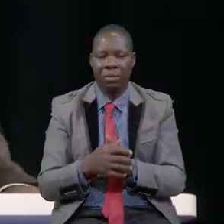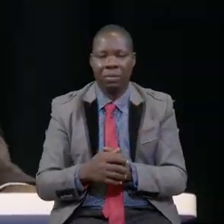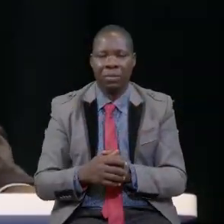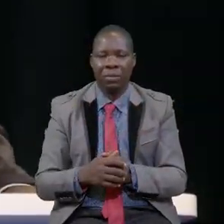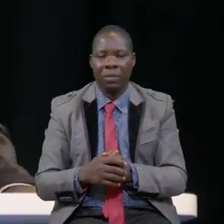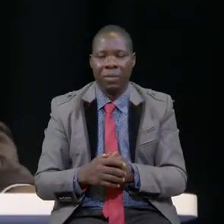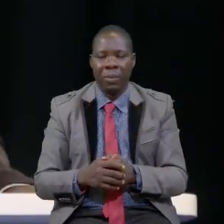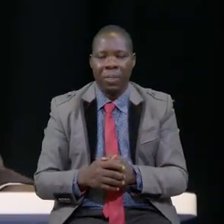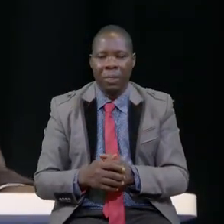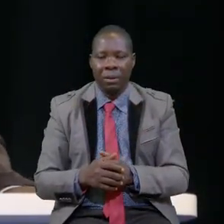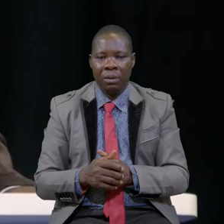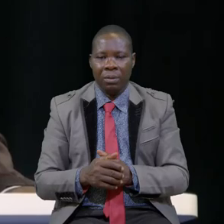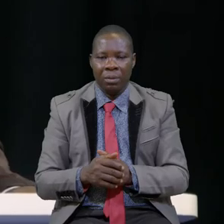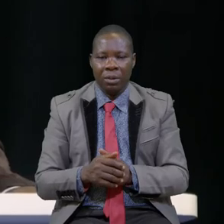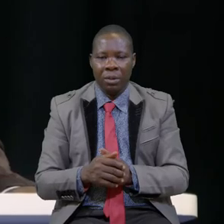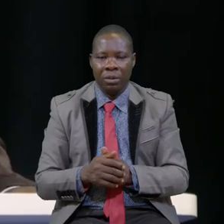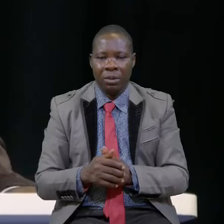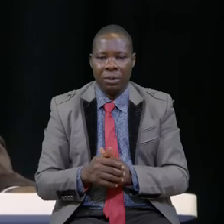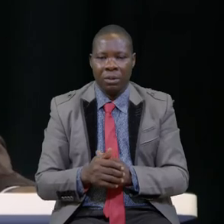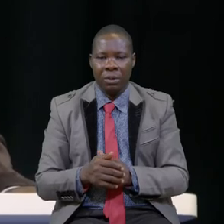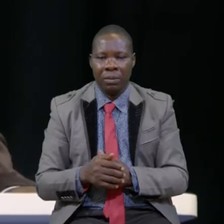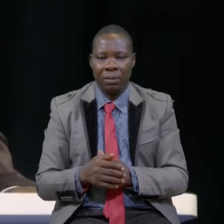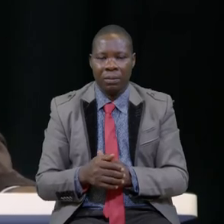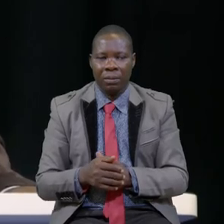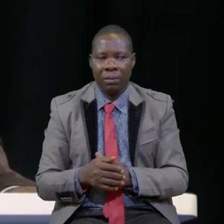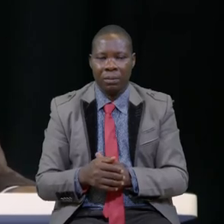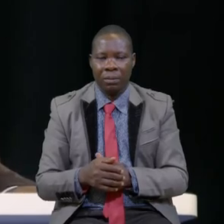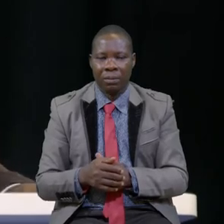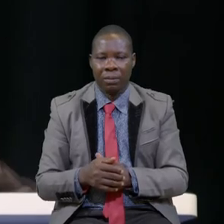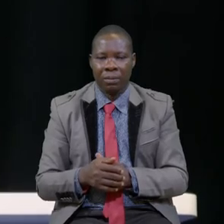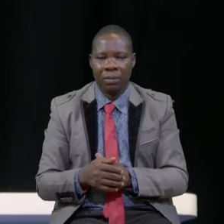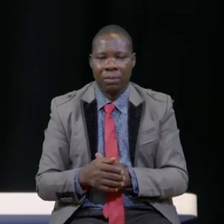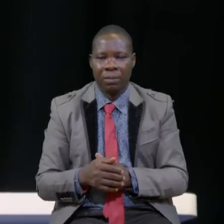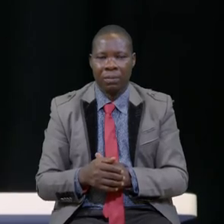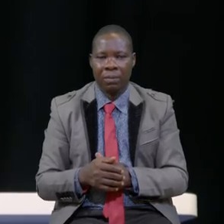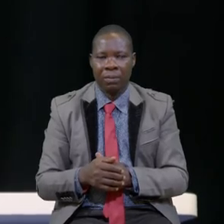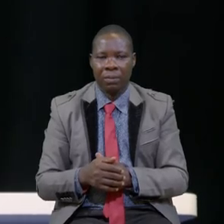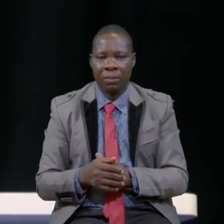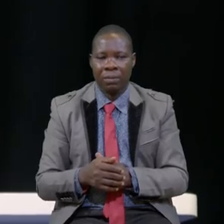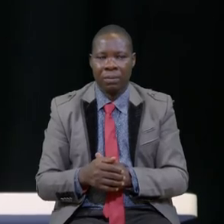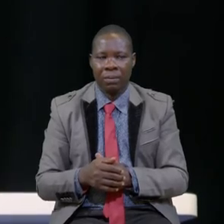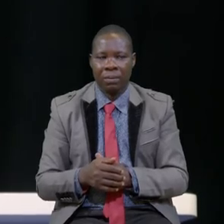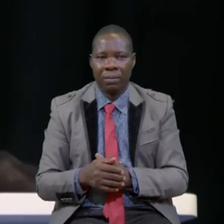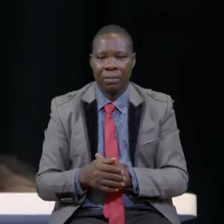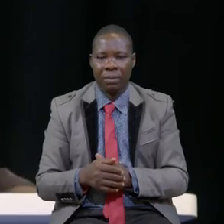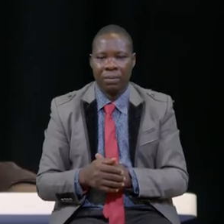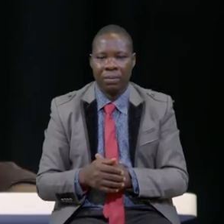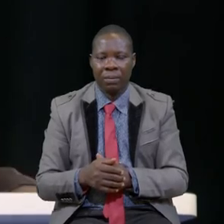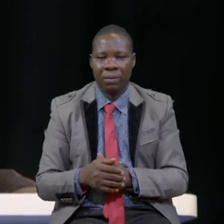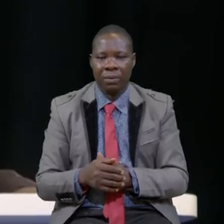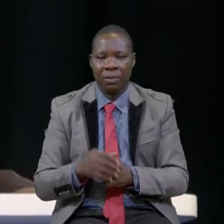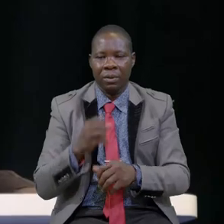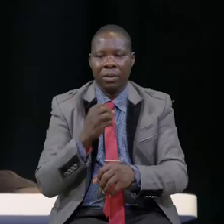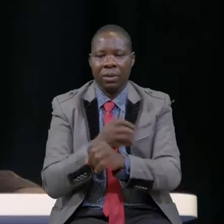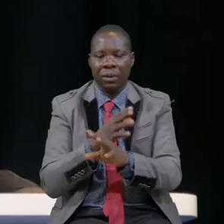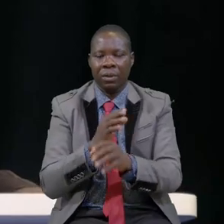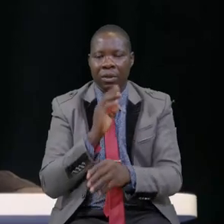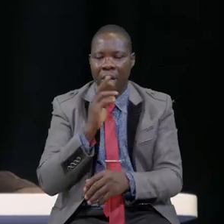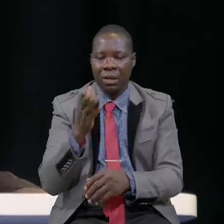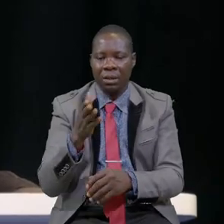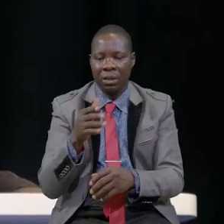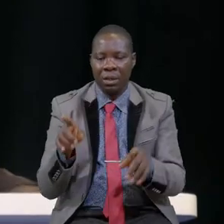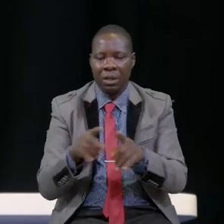you there as they attend to you get set for further